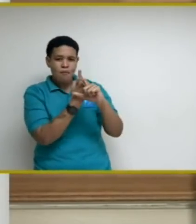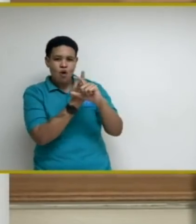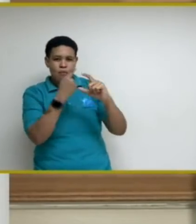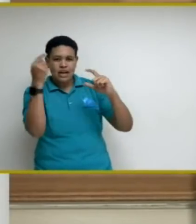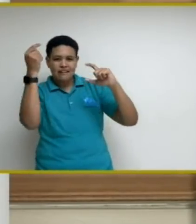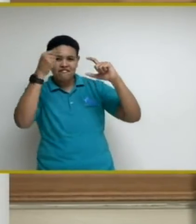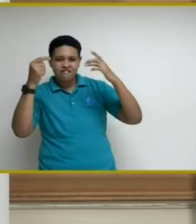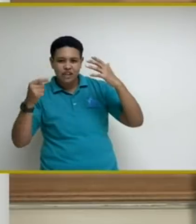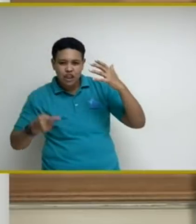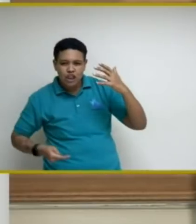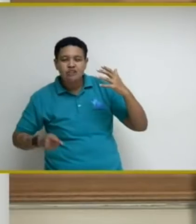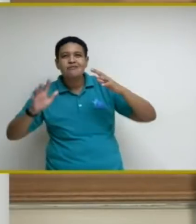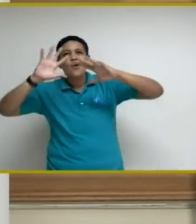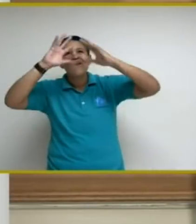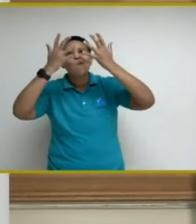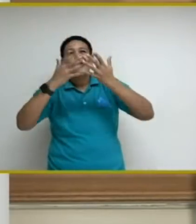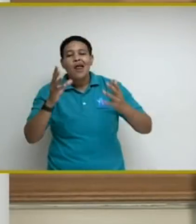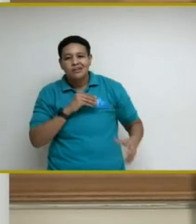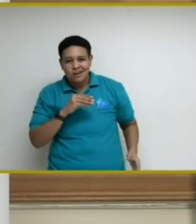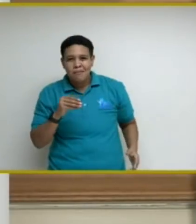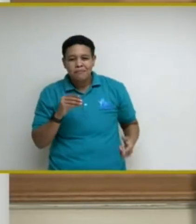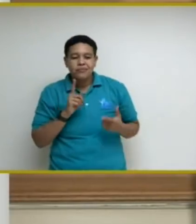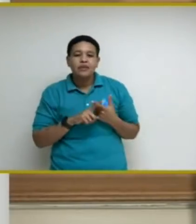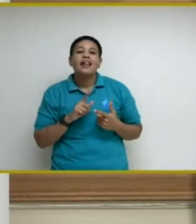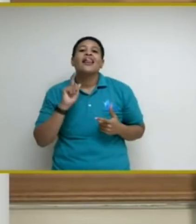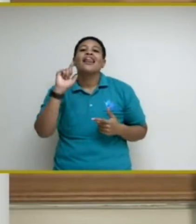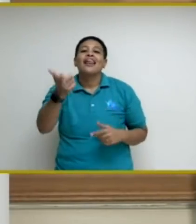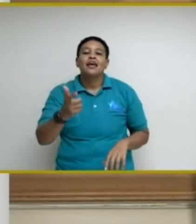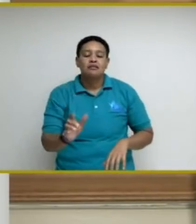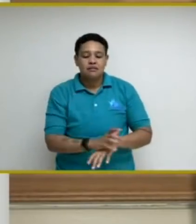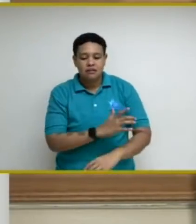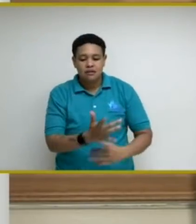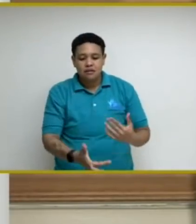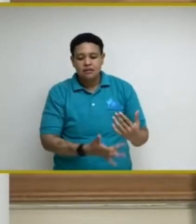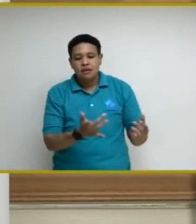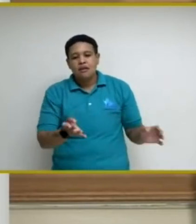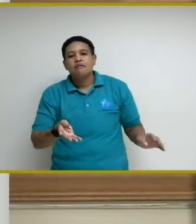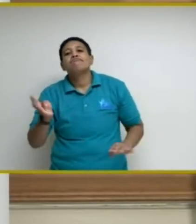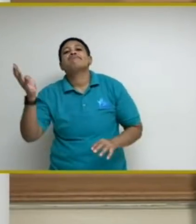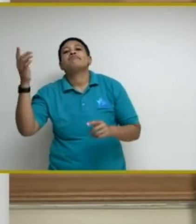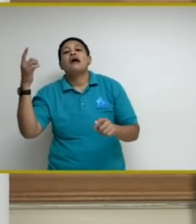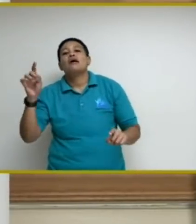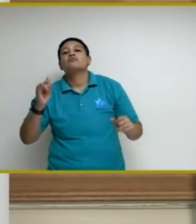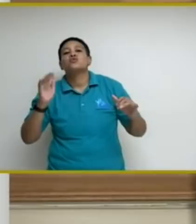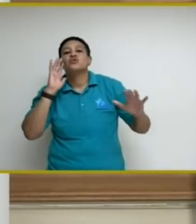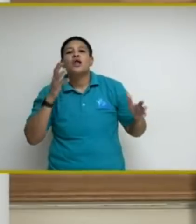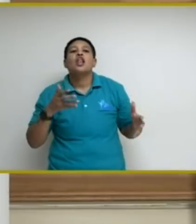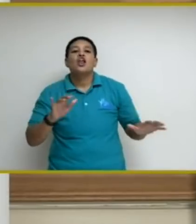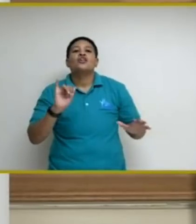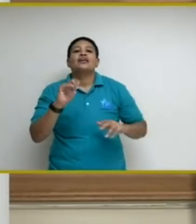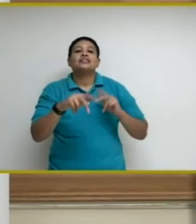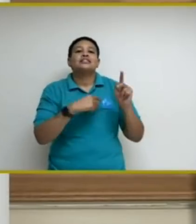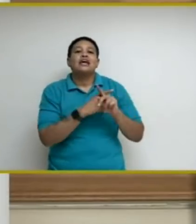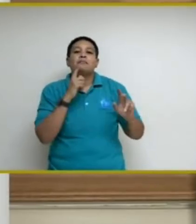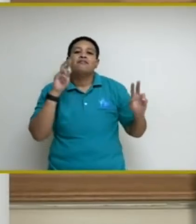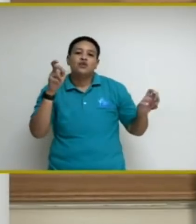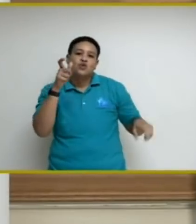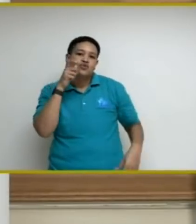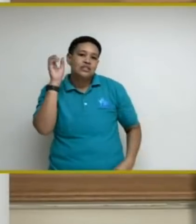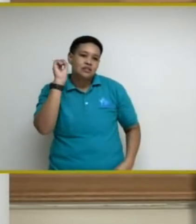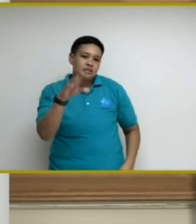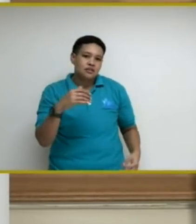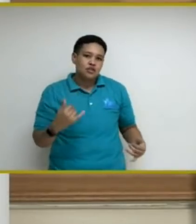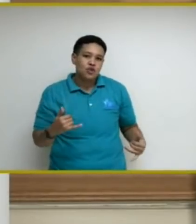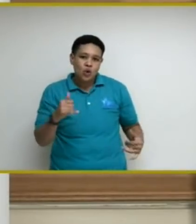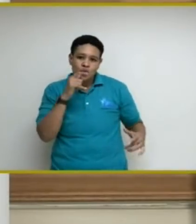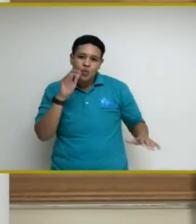accepted. And then, of course, the digitization that will allow that kind of issue that you have just raised not